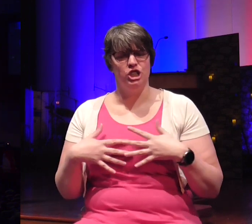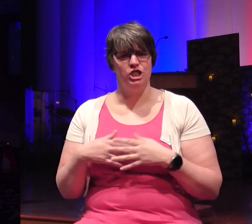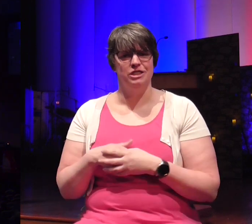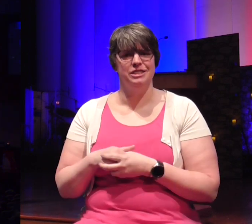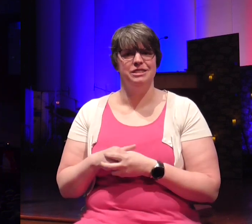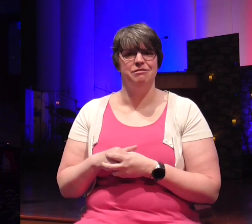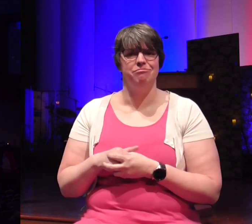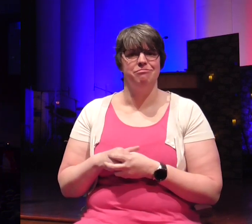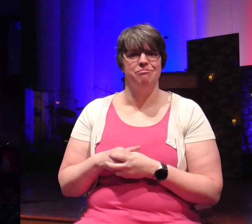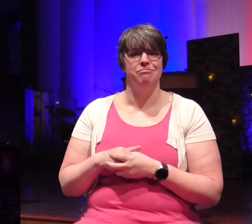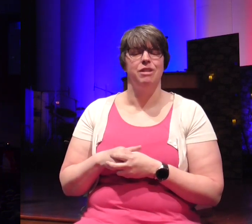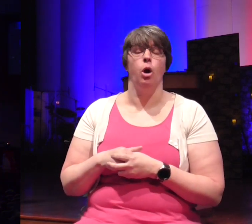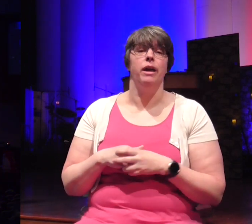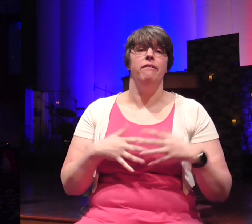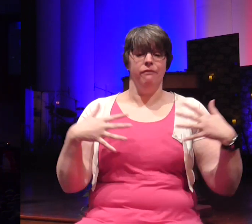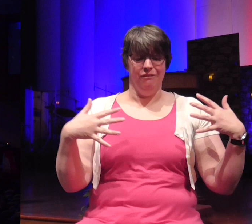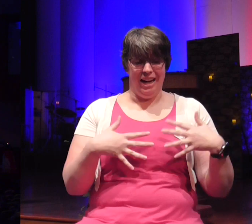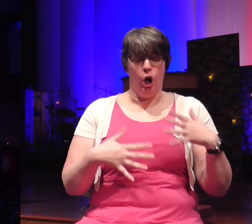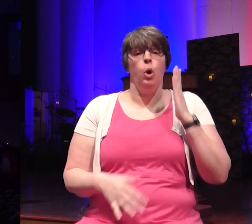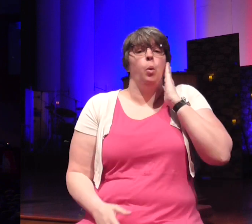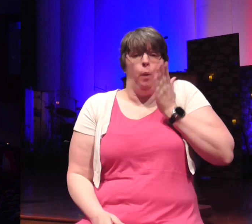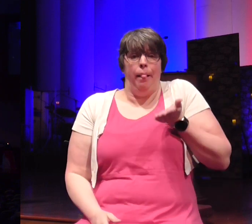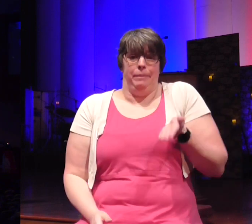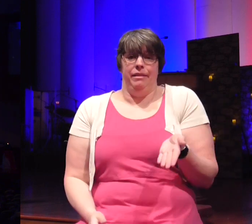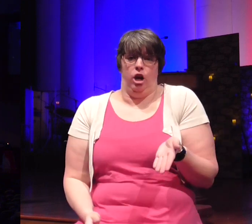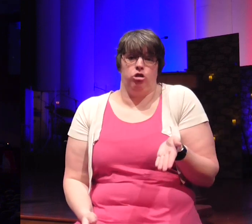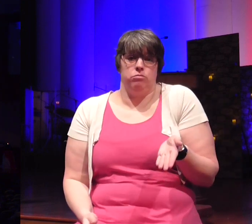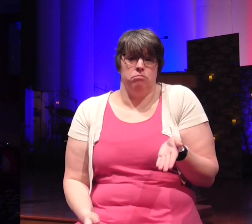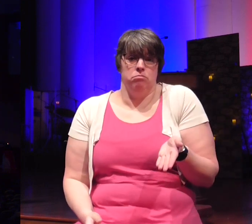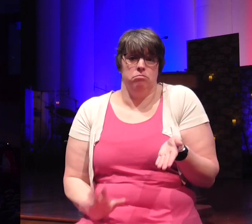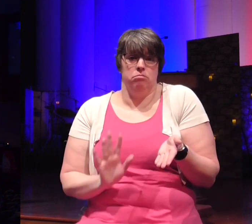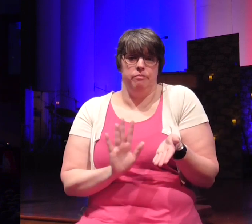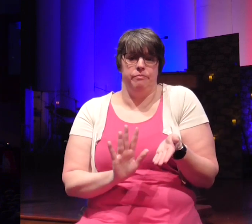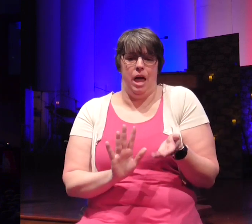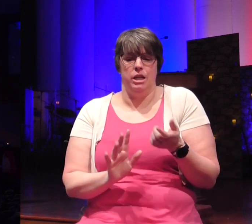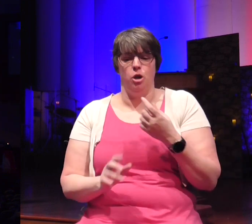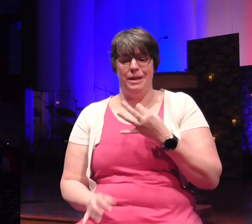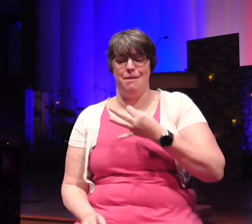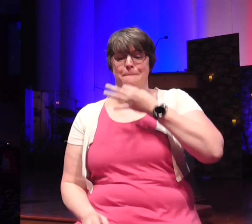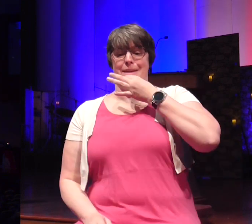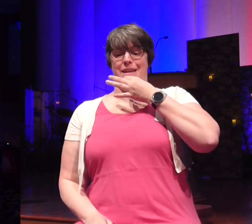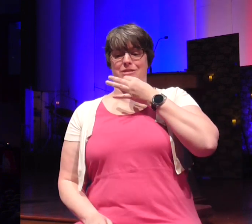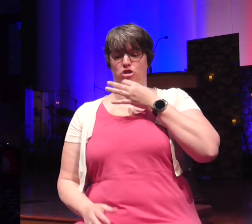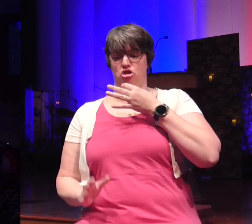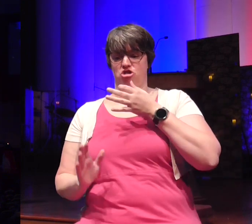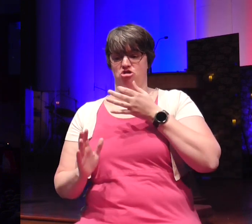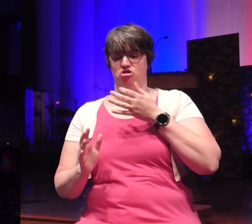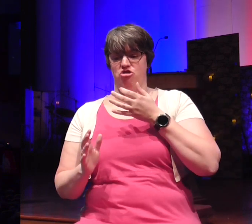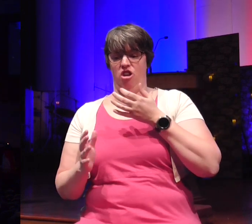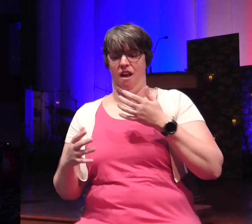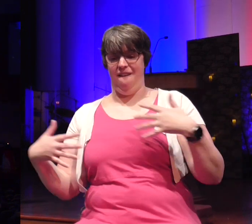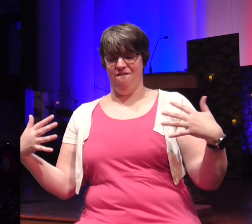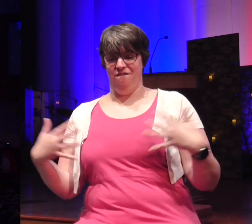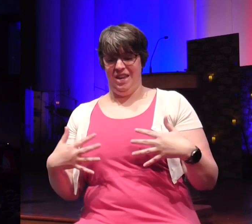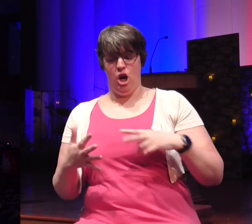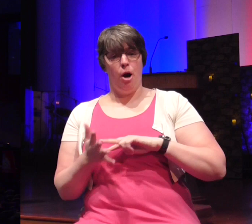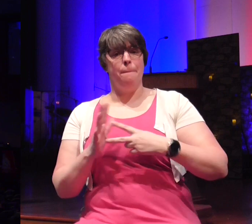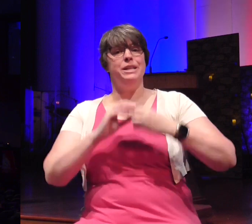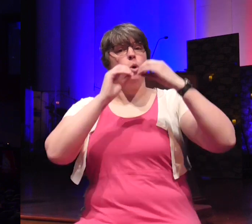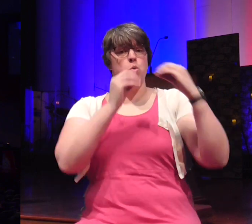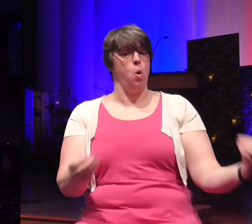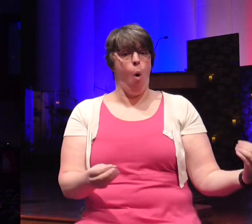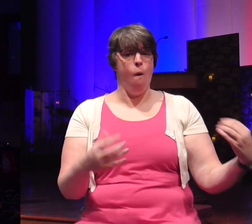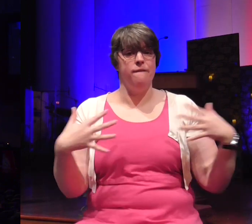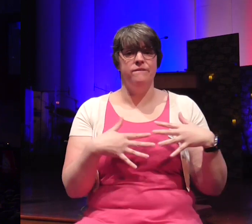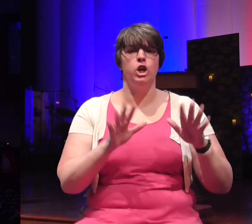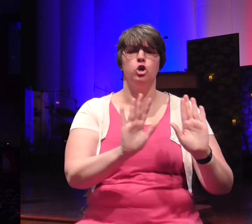Now, fear is going to be with us in our life. To be a master of fear does not mean that you drive it out of your life, especially if you're living a dynamic